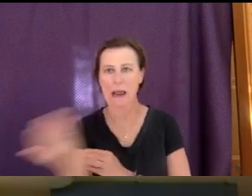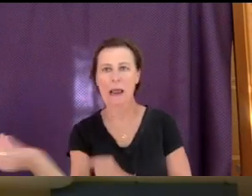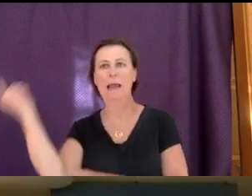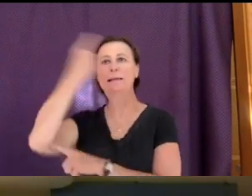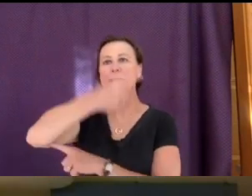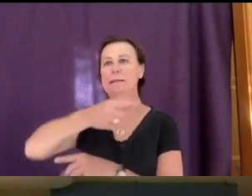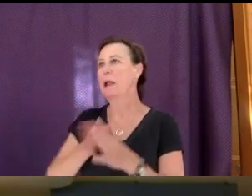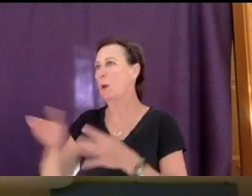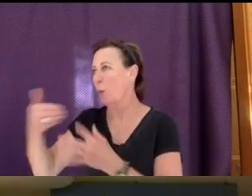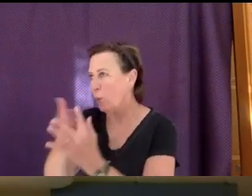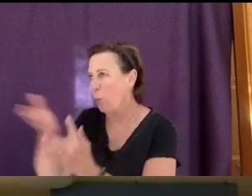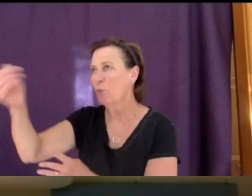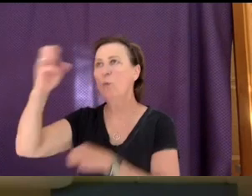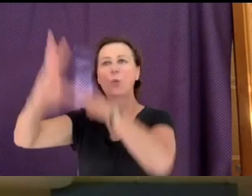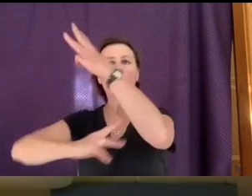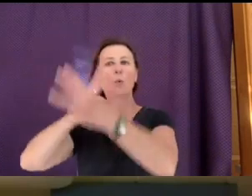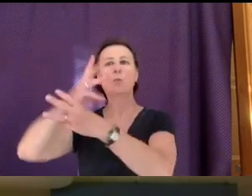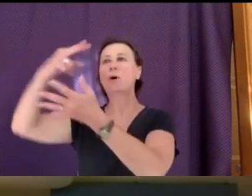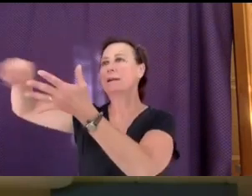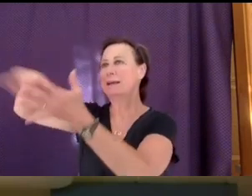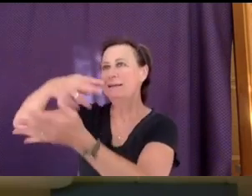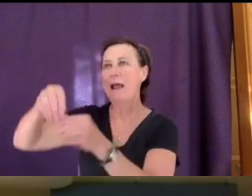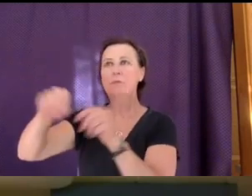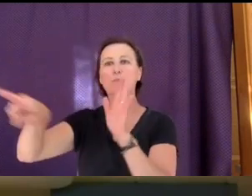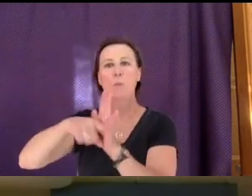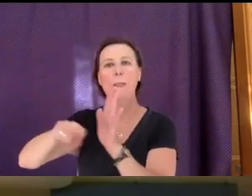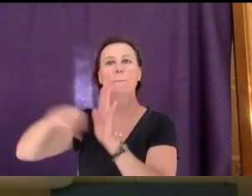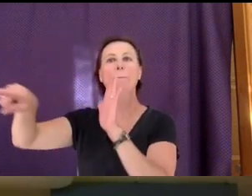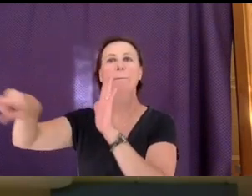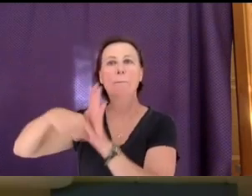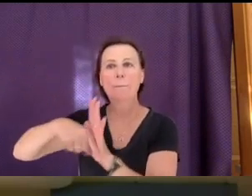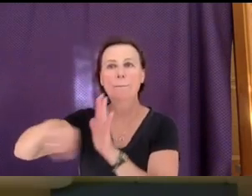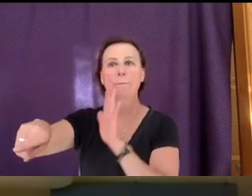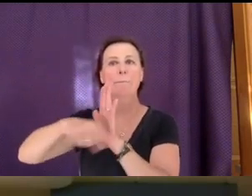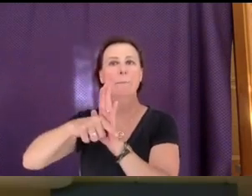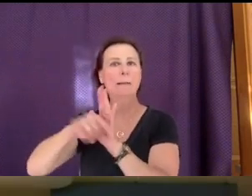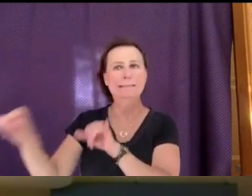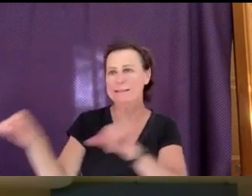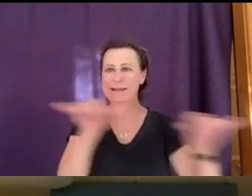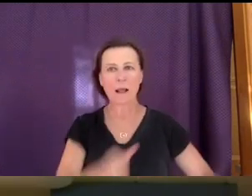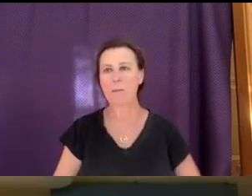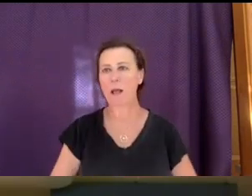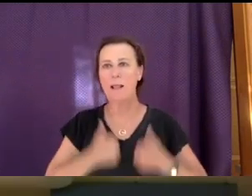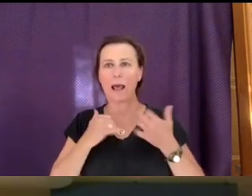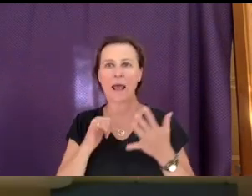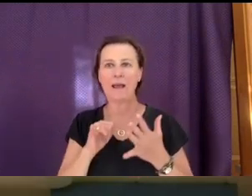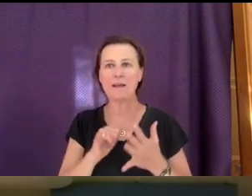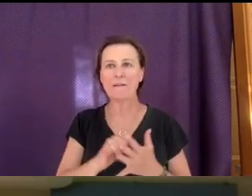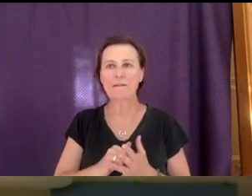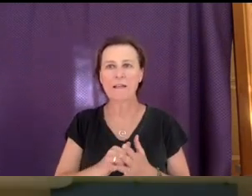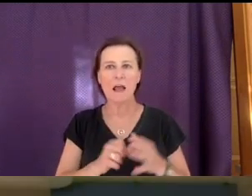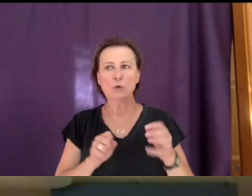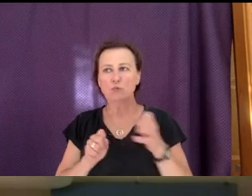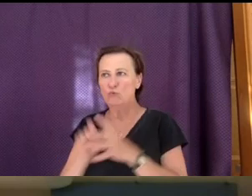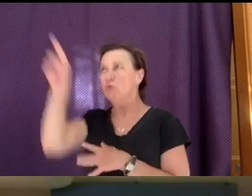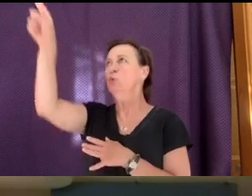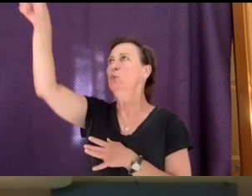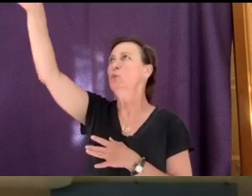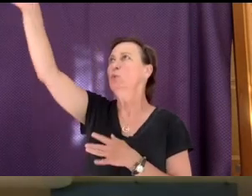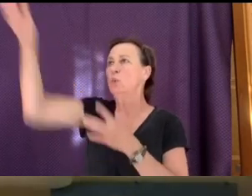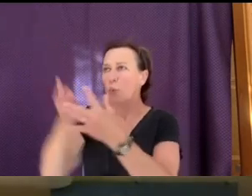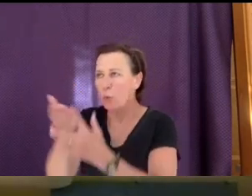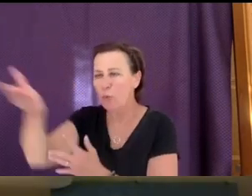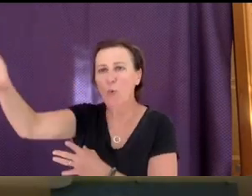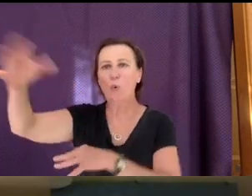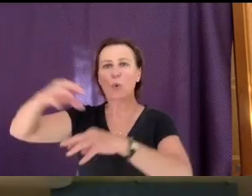in rhythmic measures. It is the same life that shoots in joy through the dust of the earth